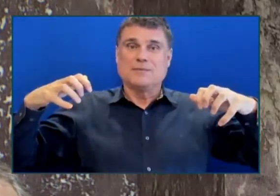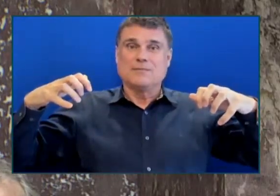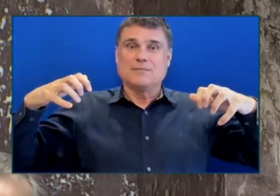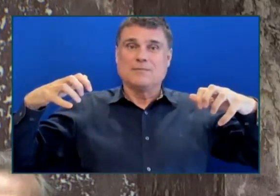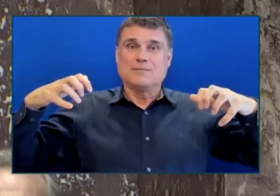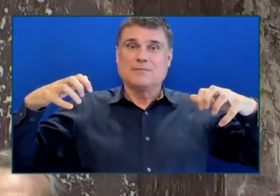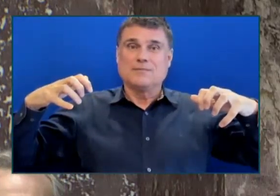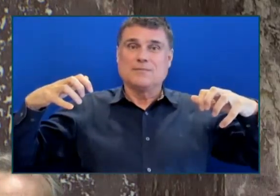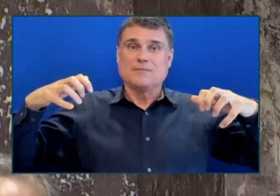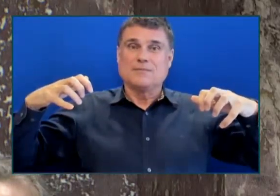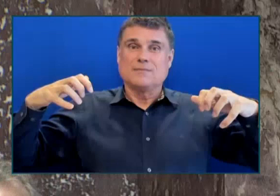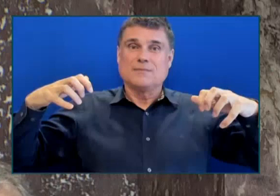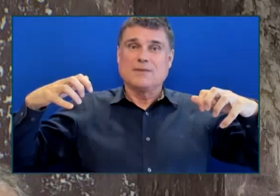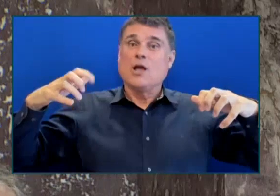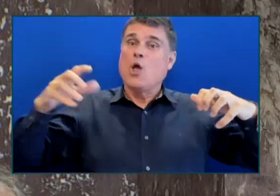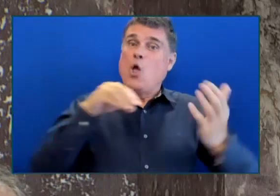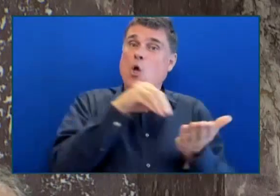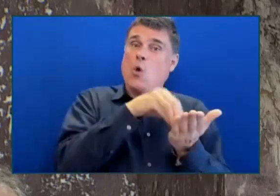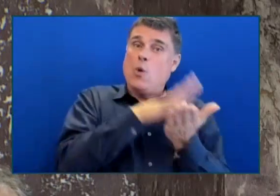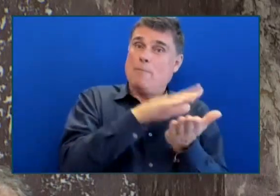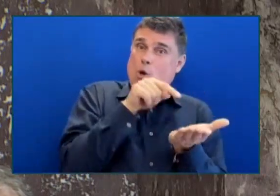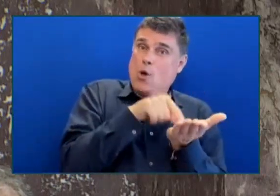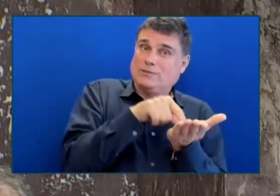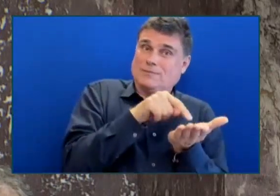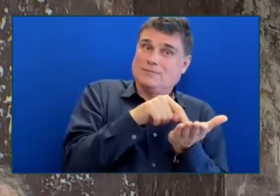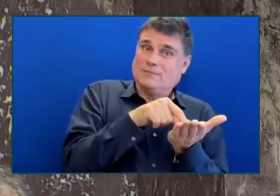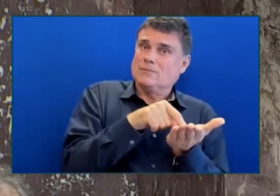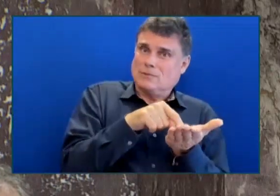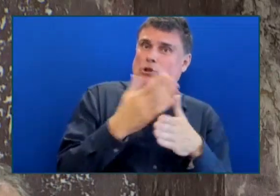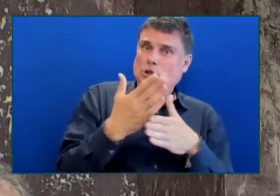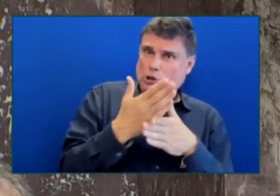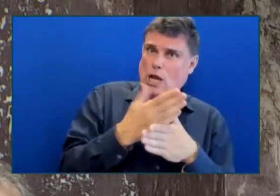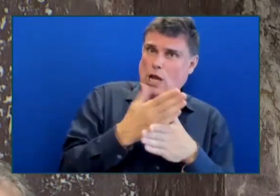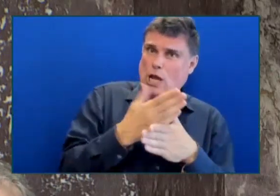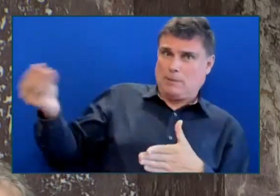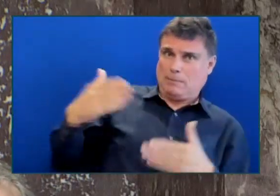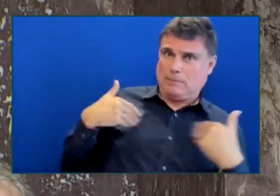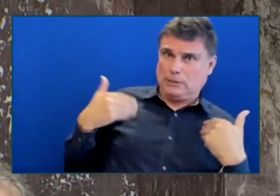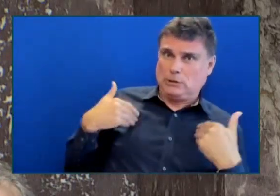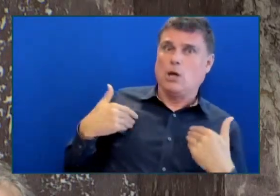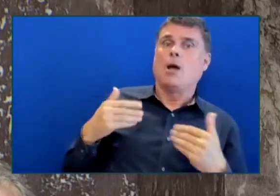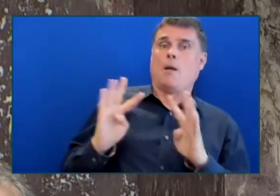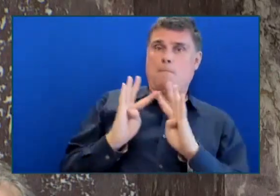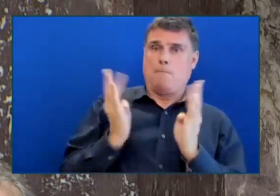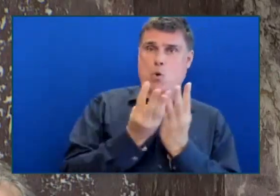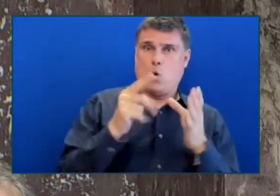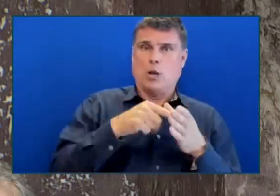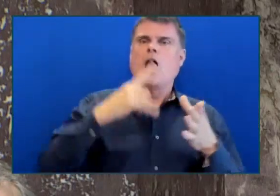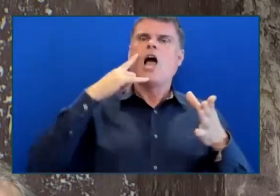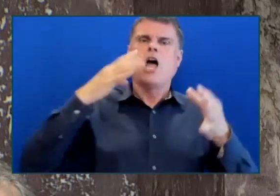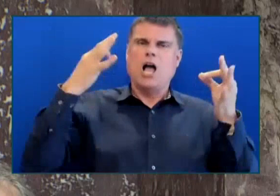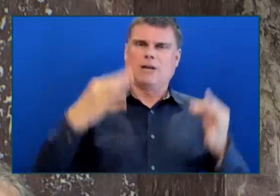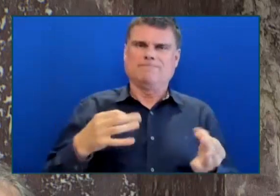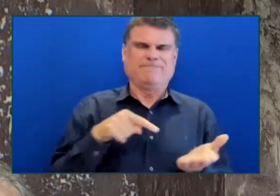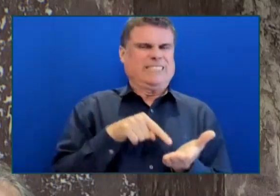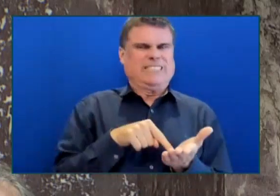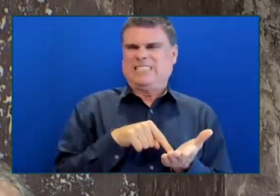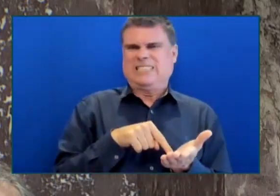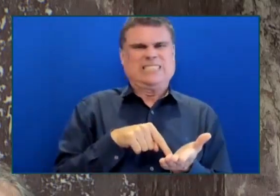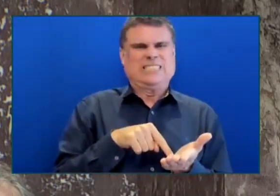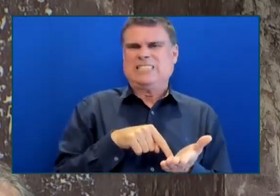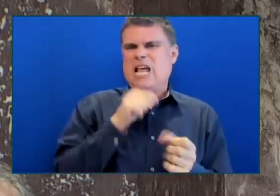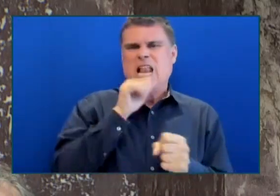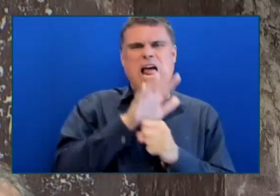report then was, a decision was made by the board that they felt that there wasn't enough information to go further. Now, we took further steps, Honourable Speaker.